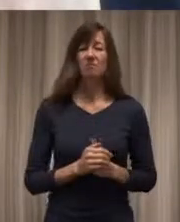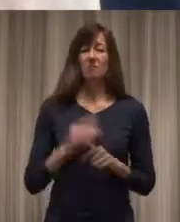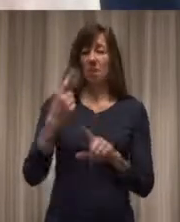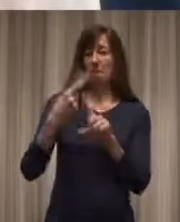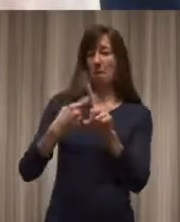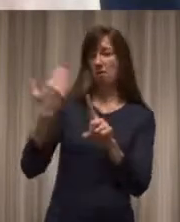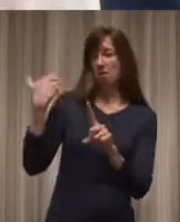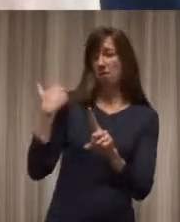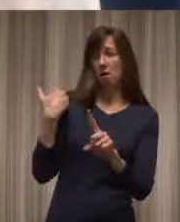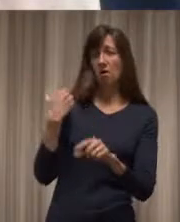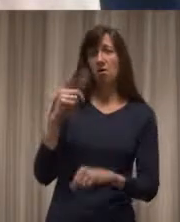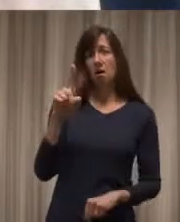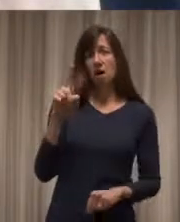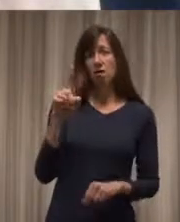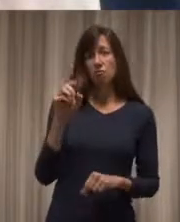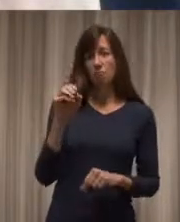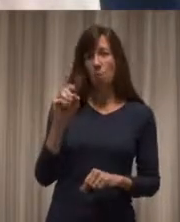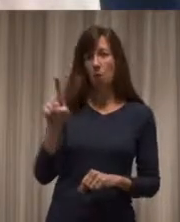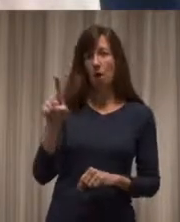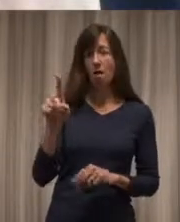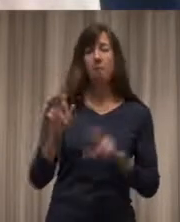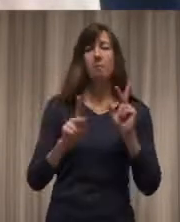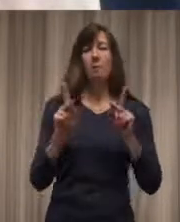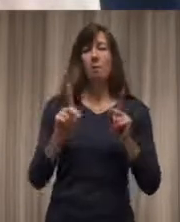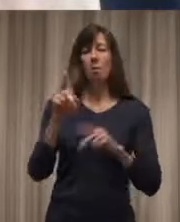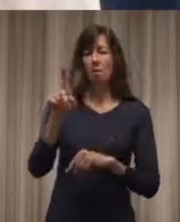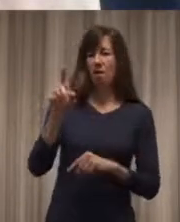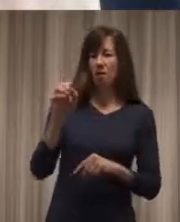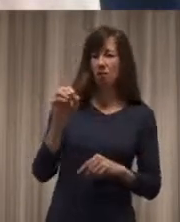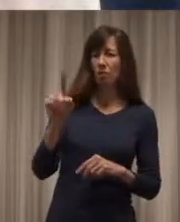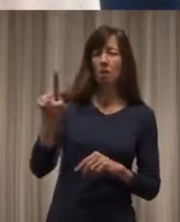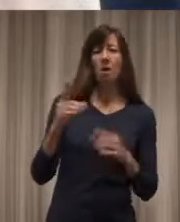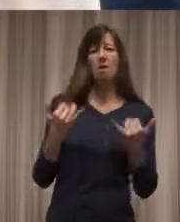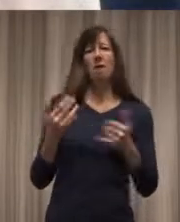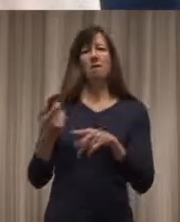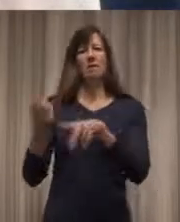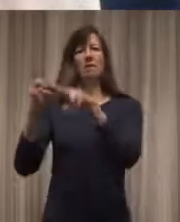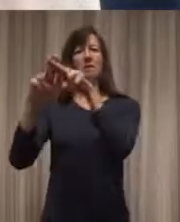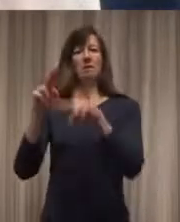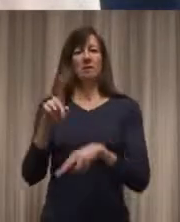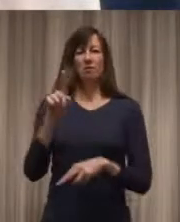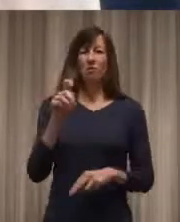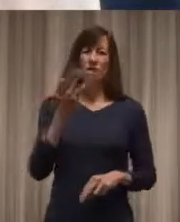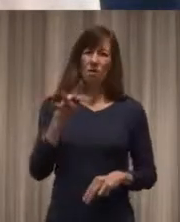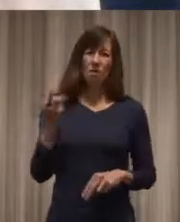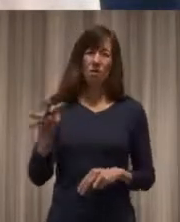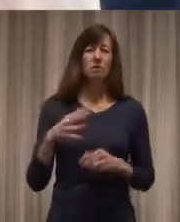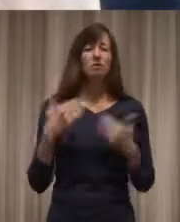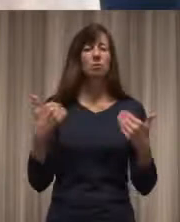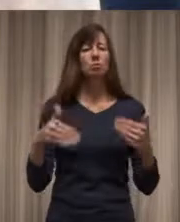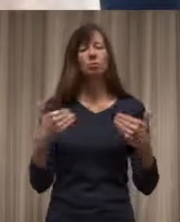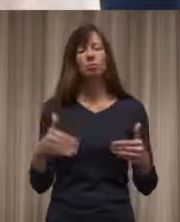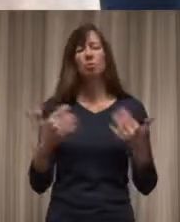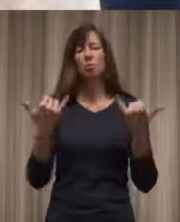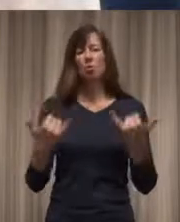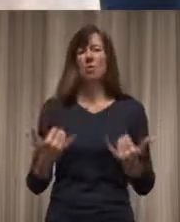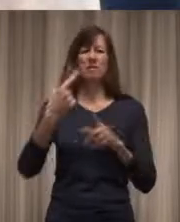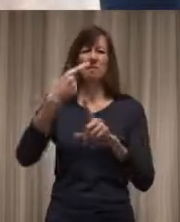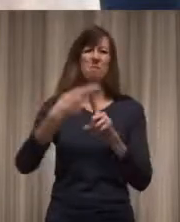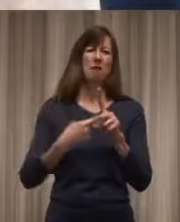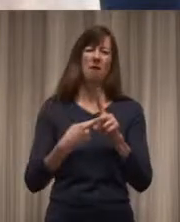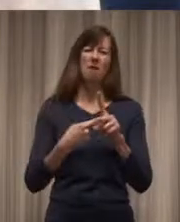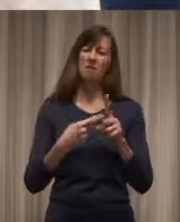at 101. So this has, without a doubt, been the most deadly month period of